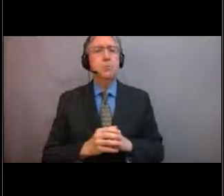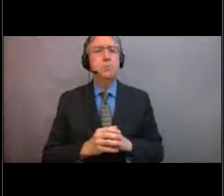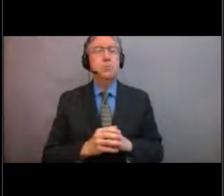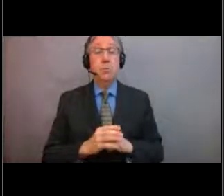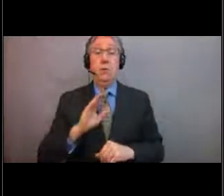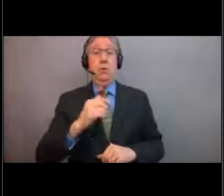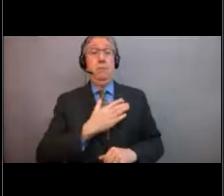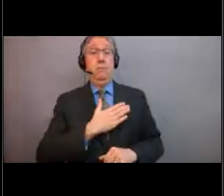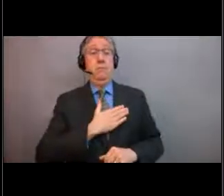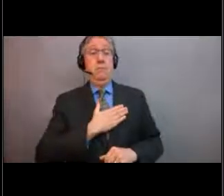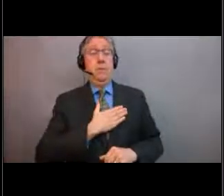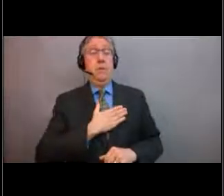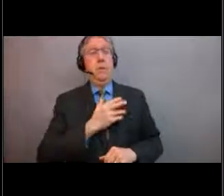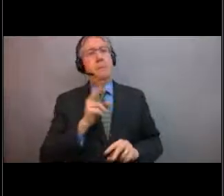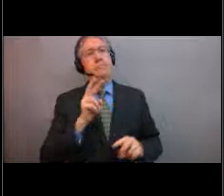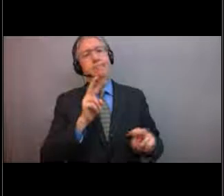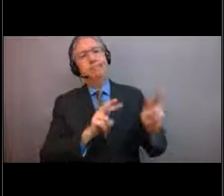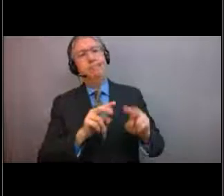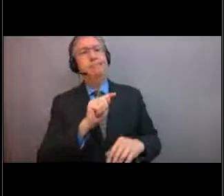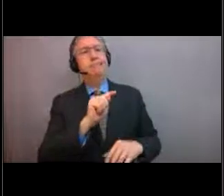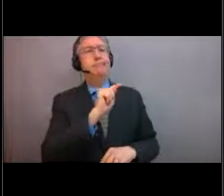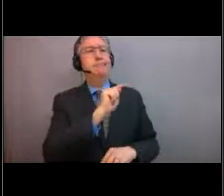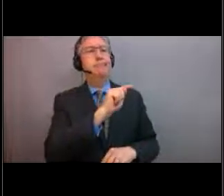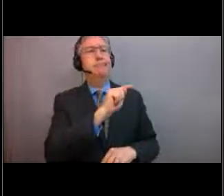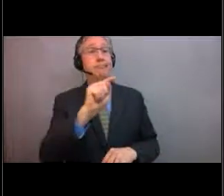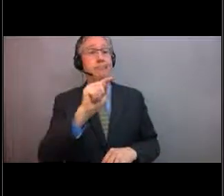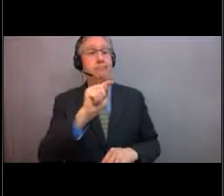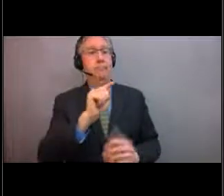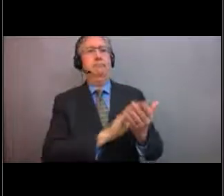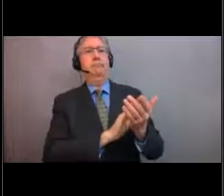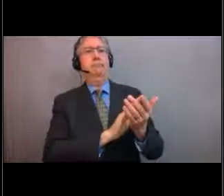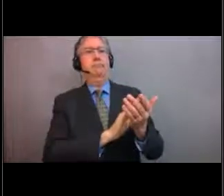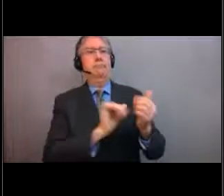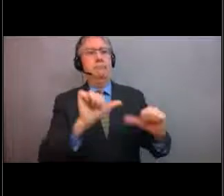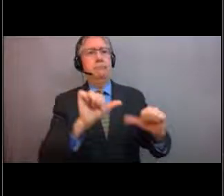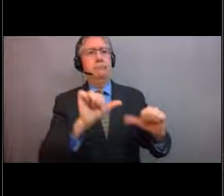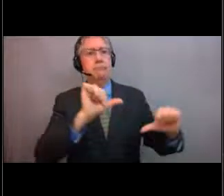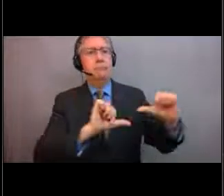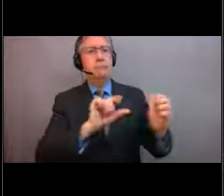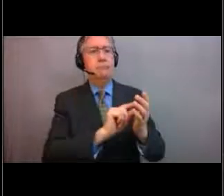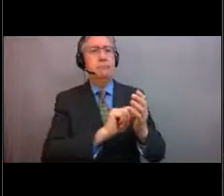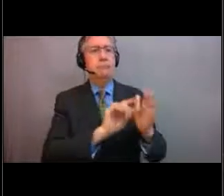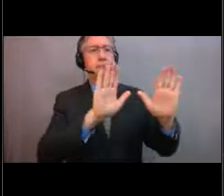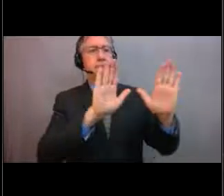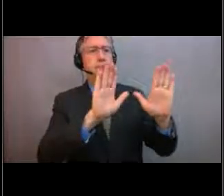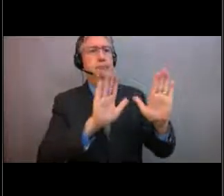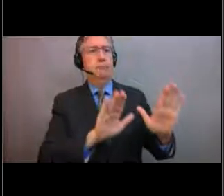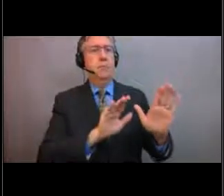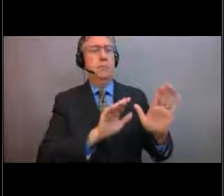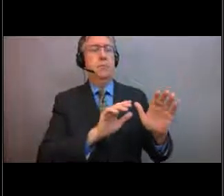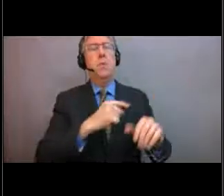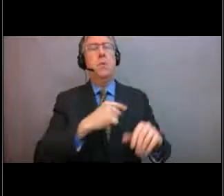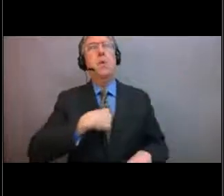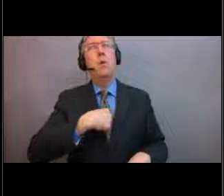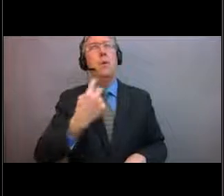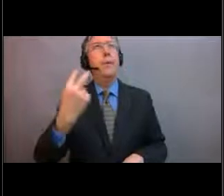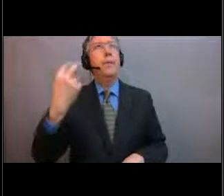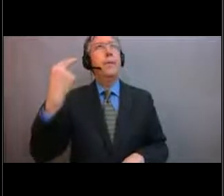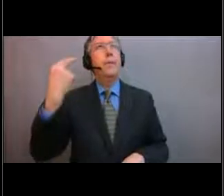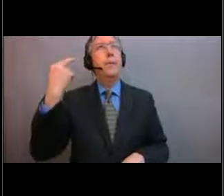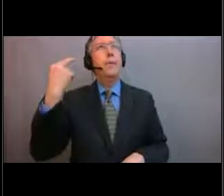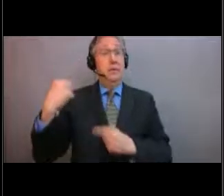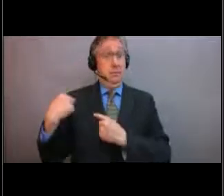opportunity to be recognizing or contributing to the recognition of our outstanding scientific papers, I can step back and think, for the many years that I've been